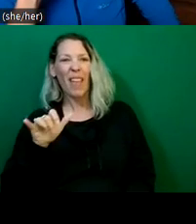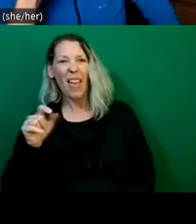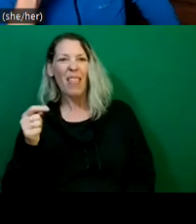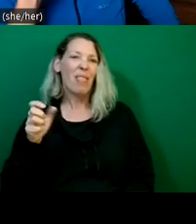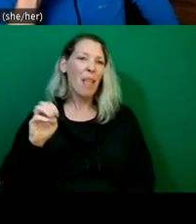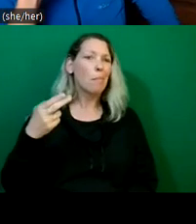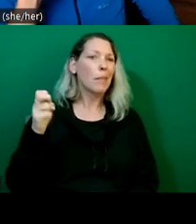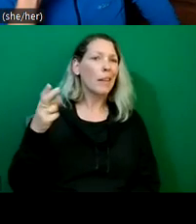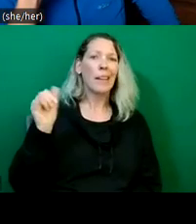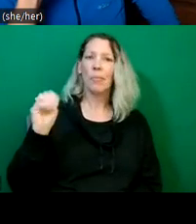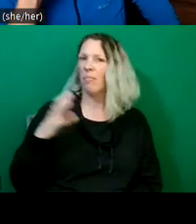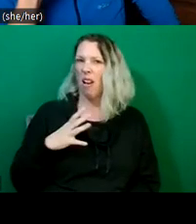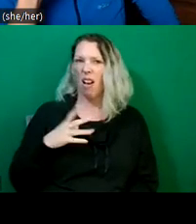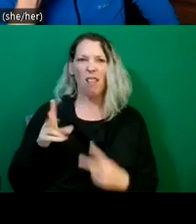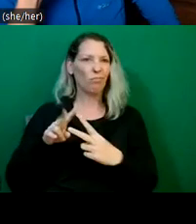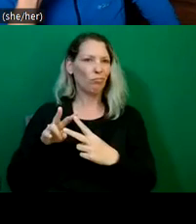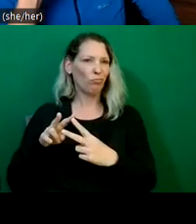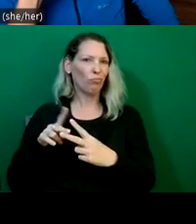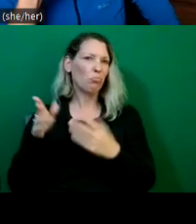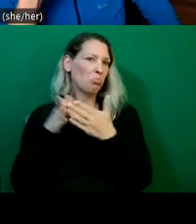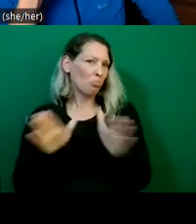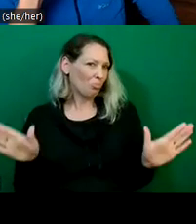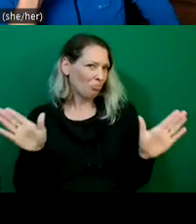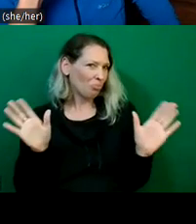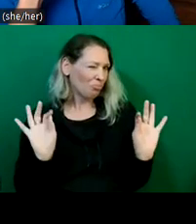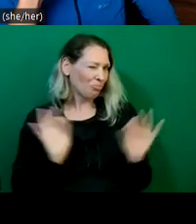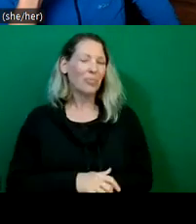him works just fine. Generally, that's what people use, and I'm okay with that.